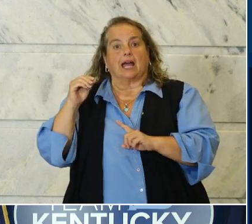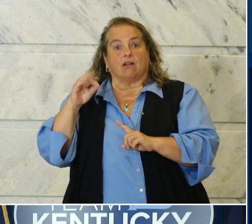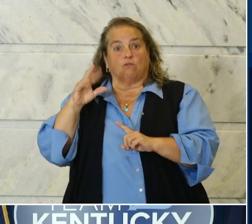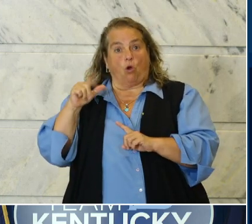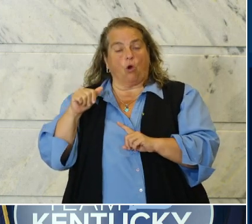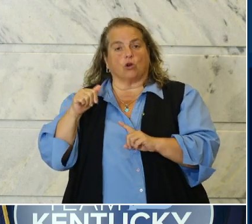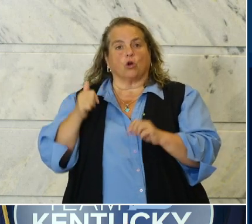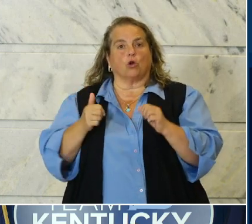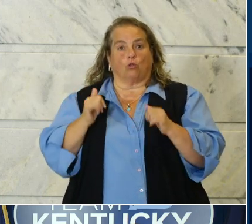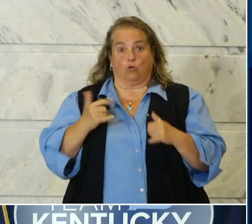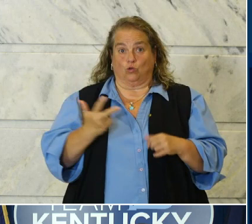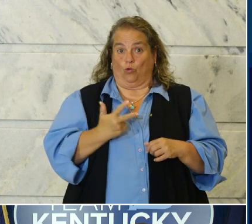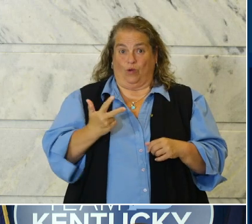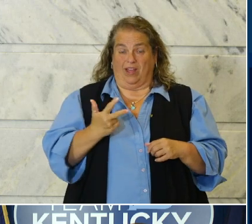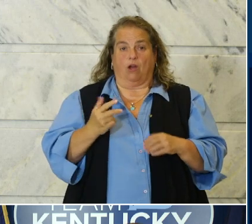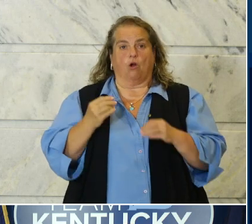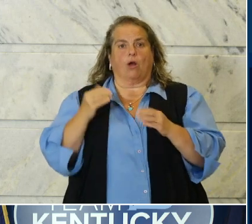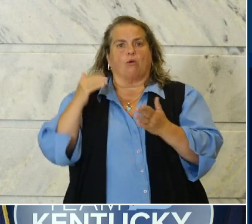and every day.